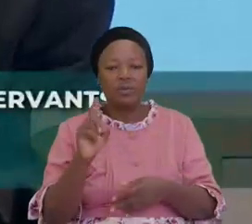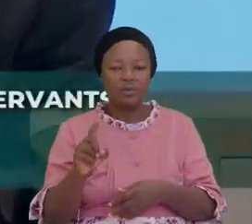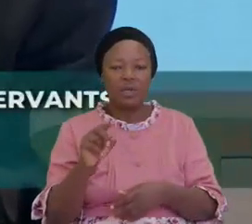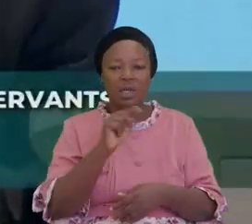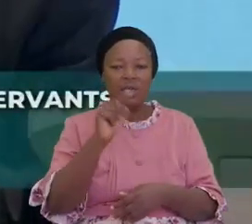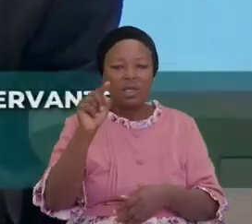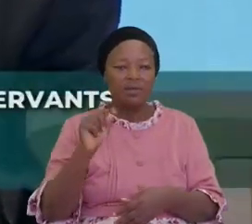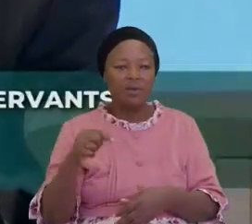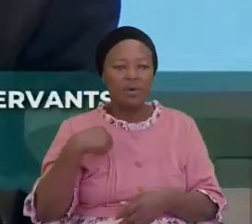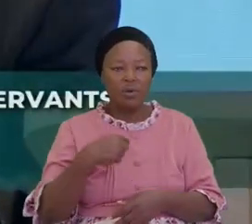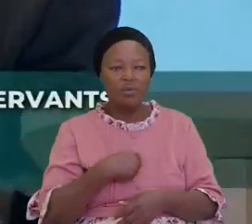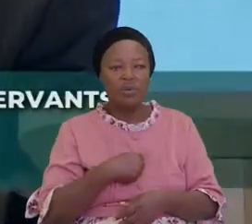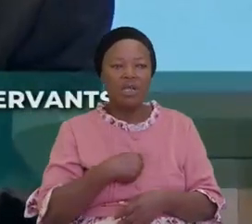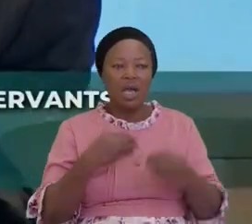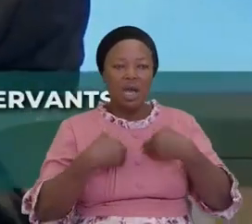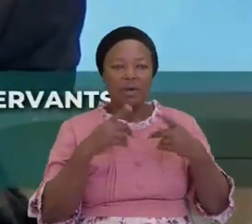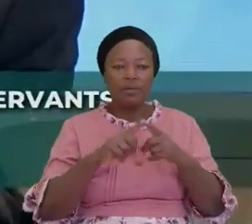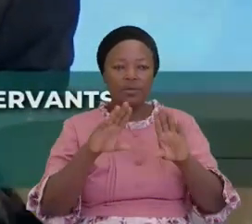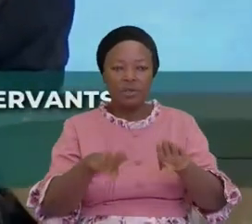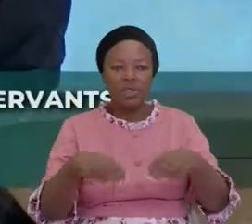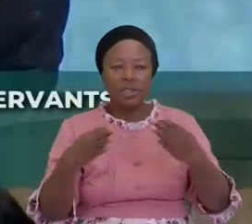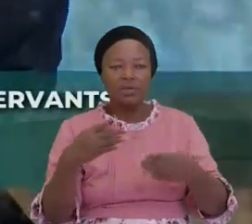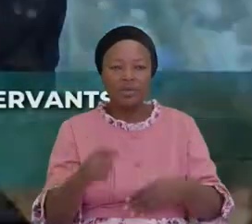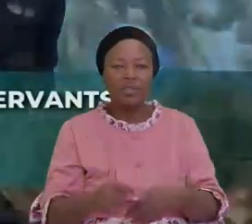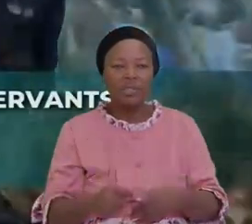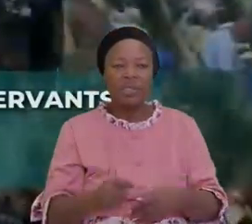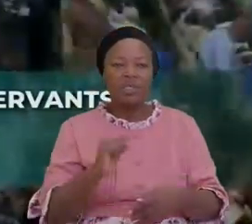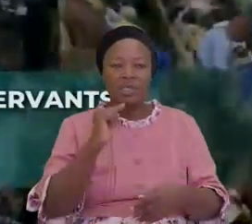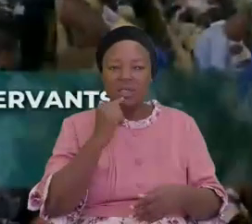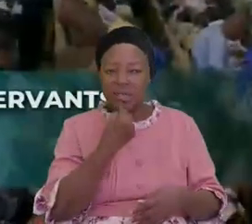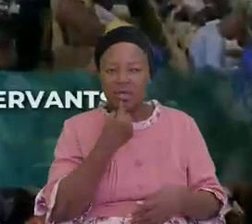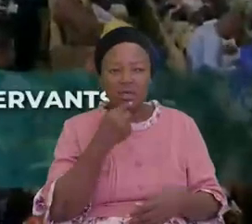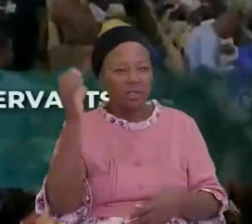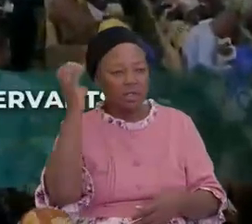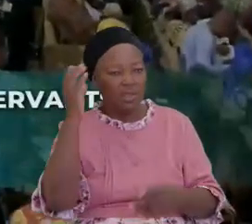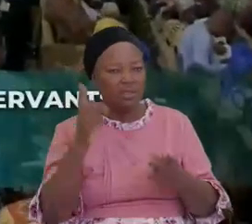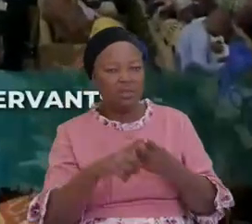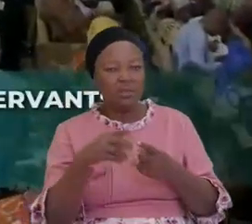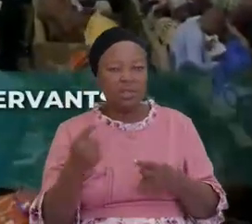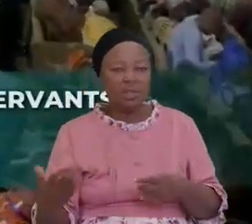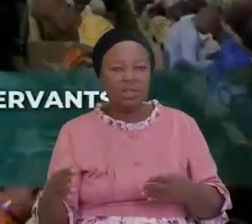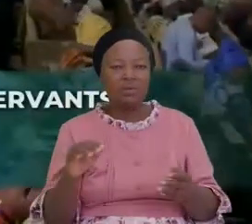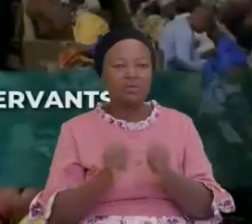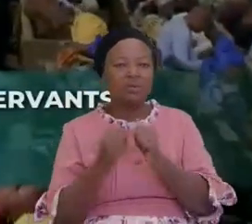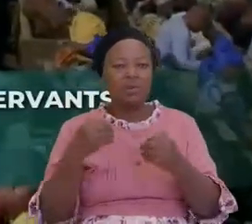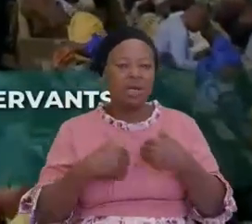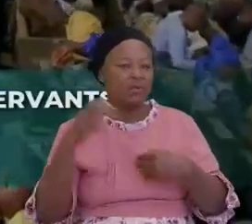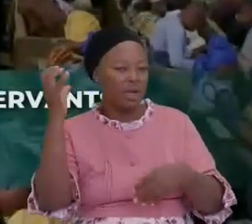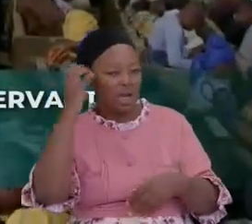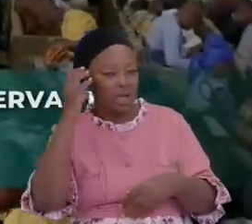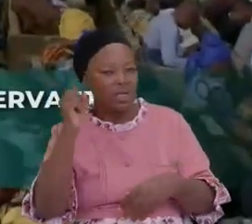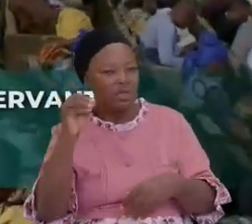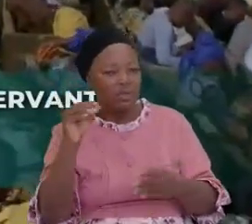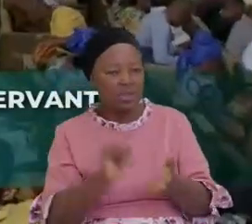give the more earnest heed to the things which we have heard, lest at